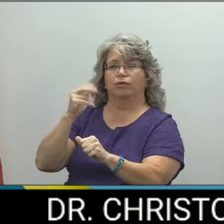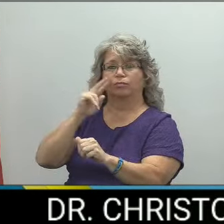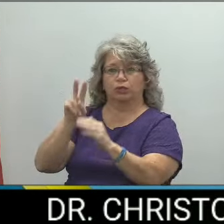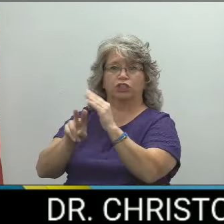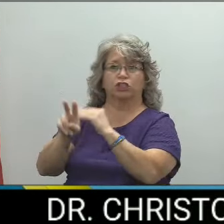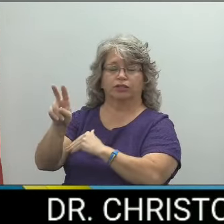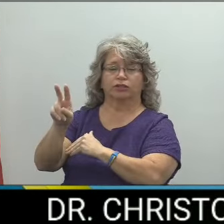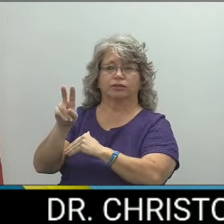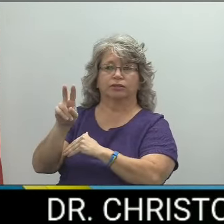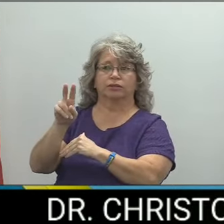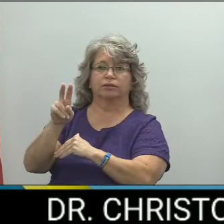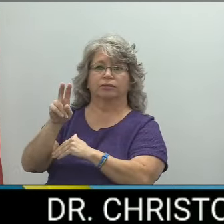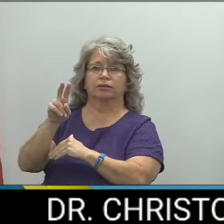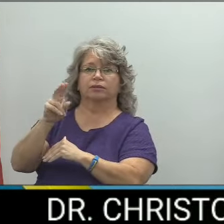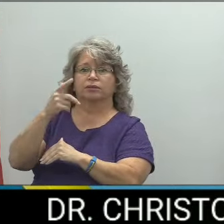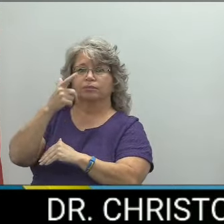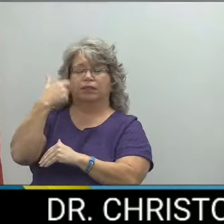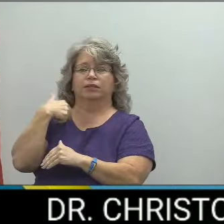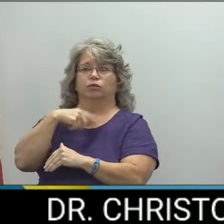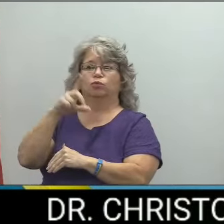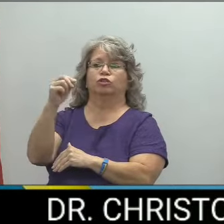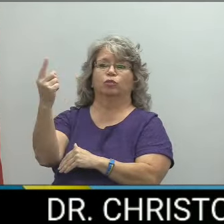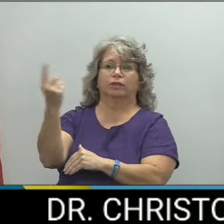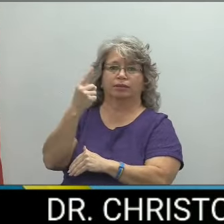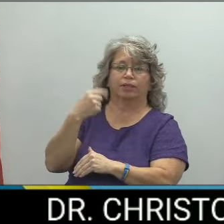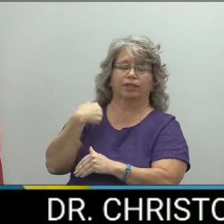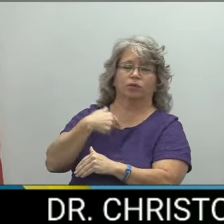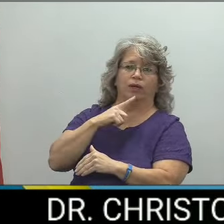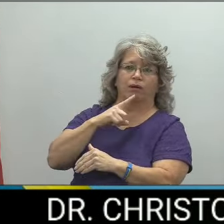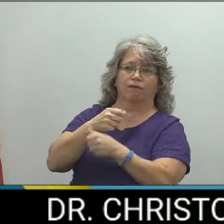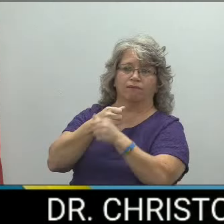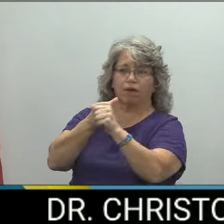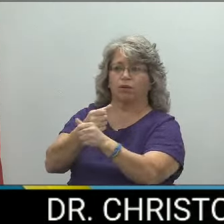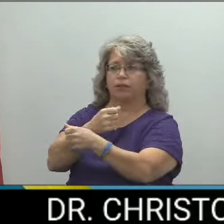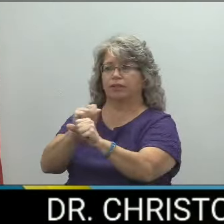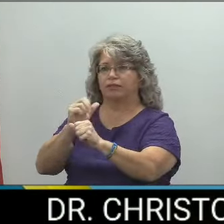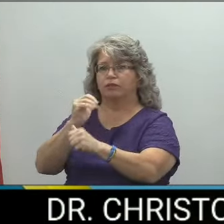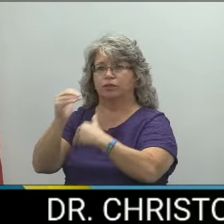do something as opposed to going on about our normal lives. Next slide.